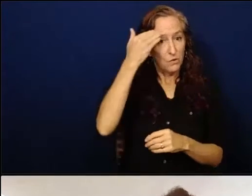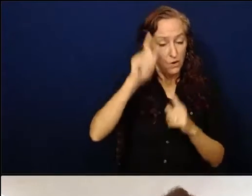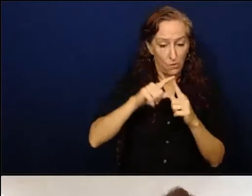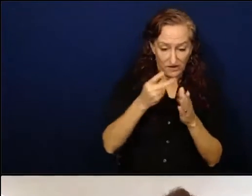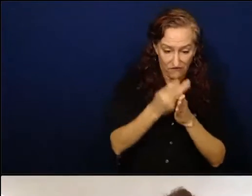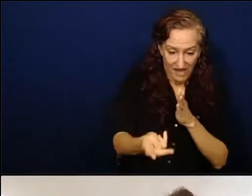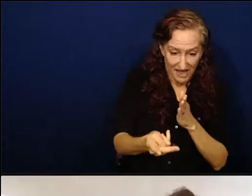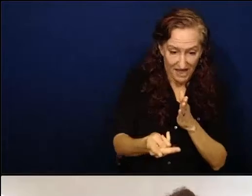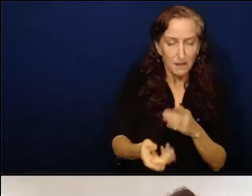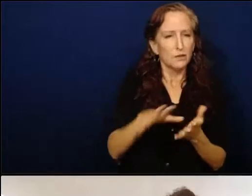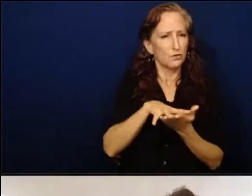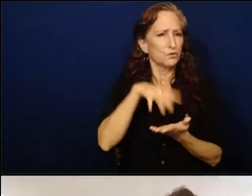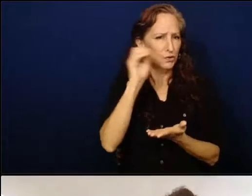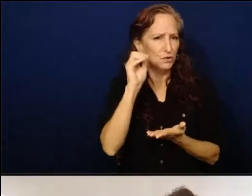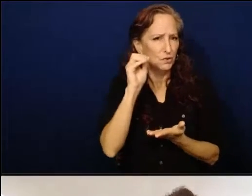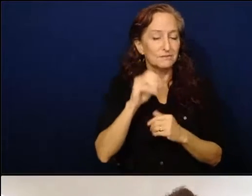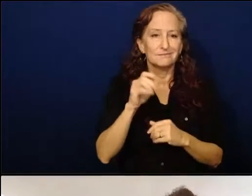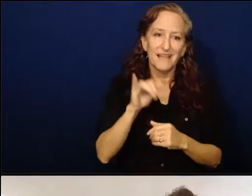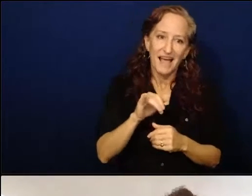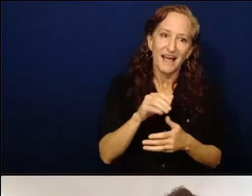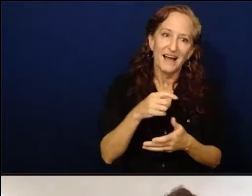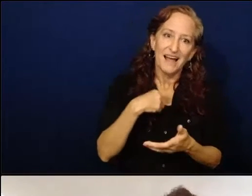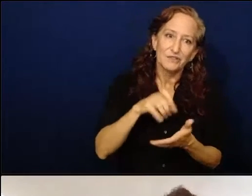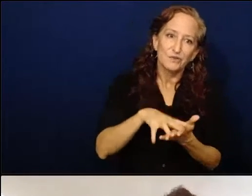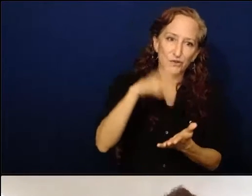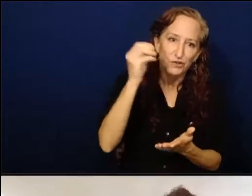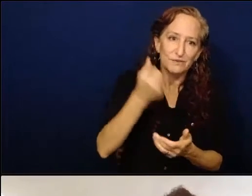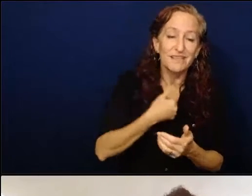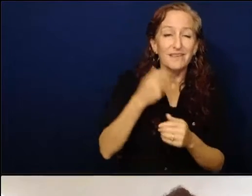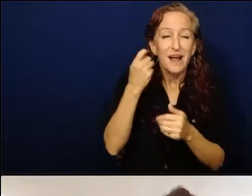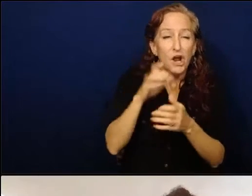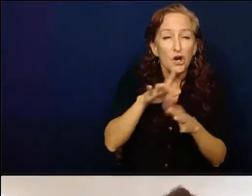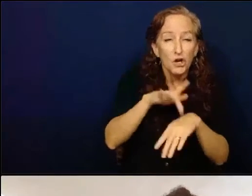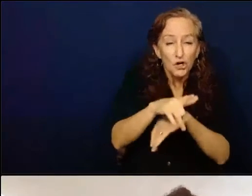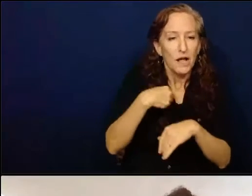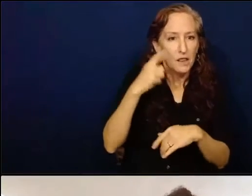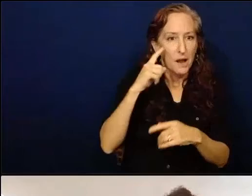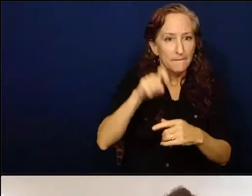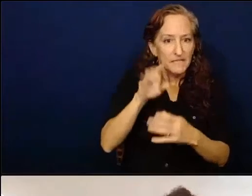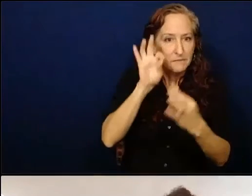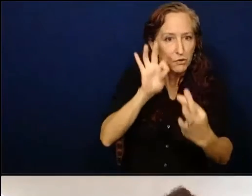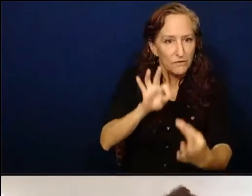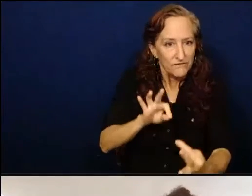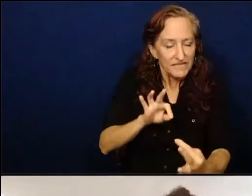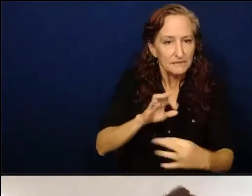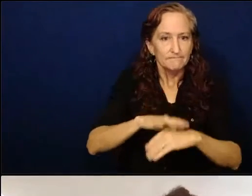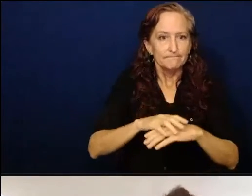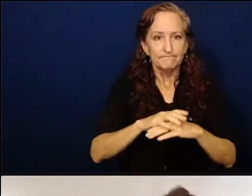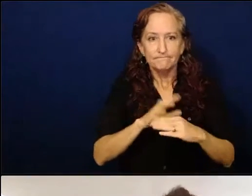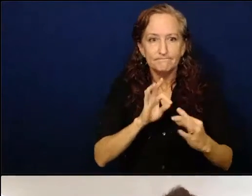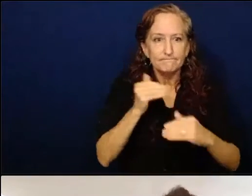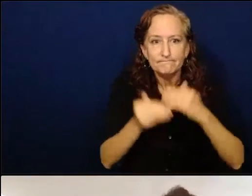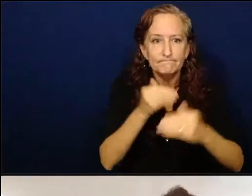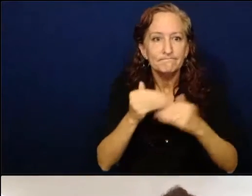this has been a learning for me. I think early on, I felt like I had to be perfect and invulnerable and, not